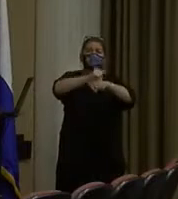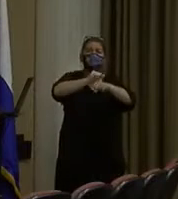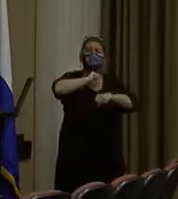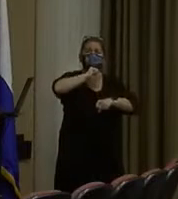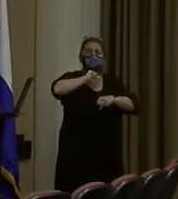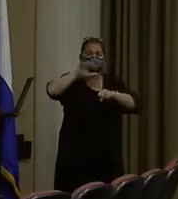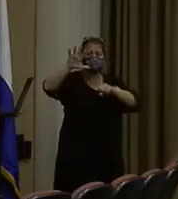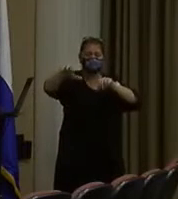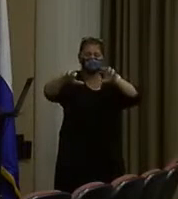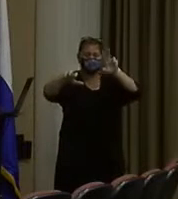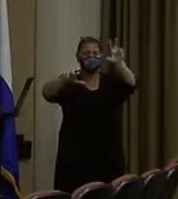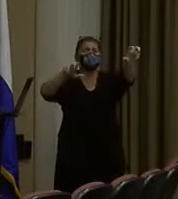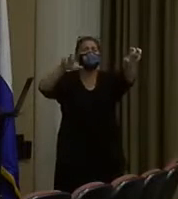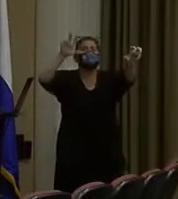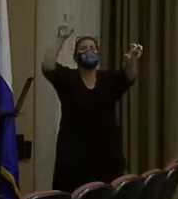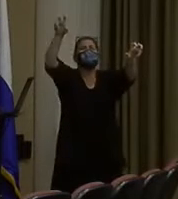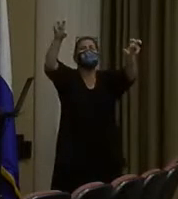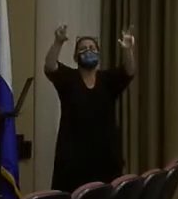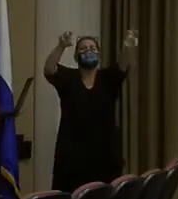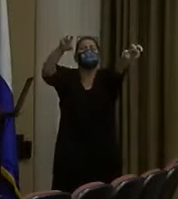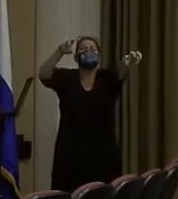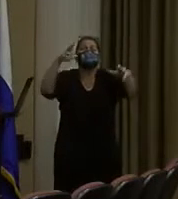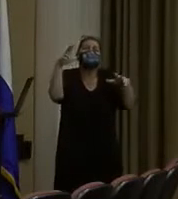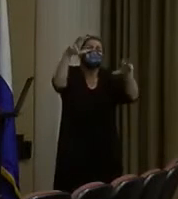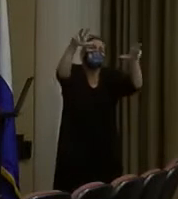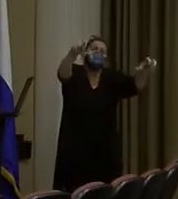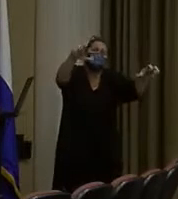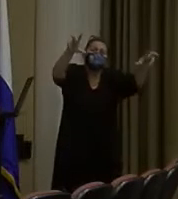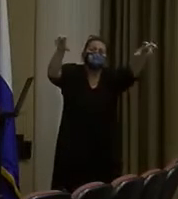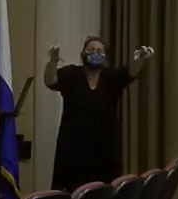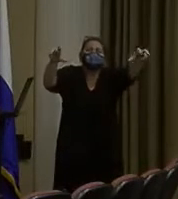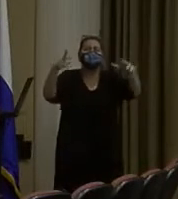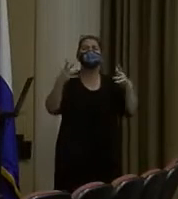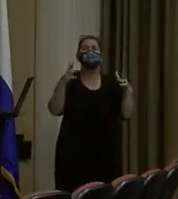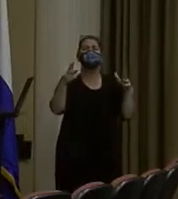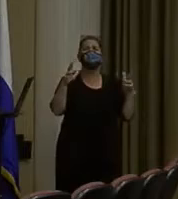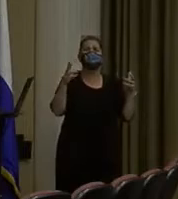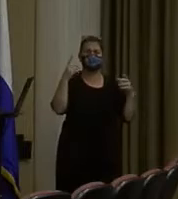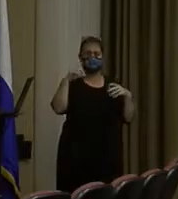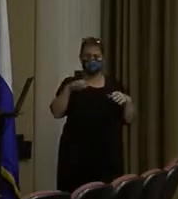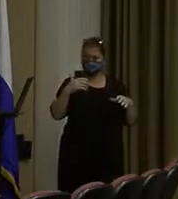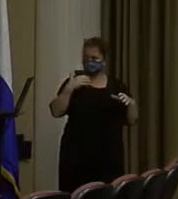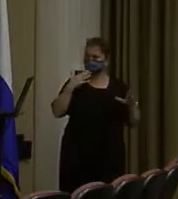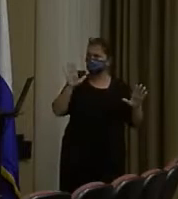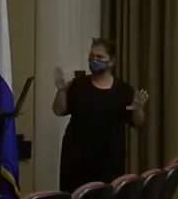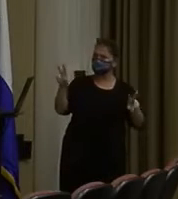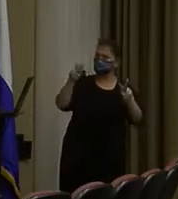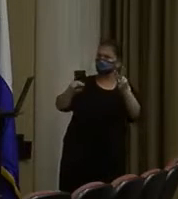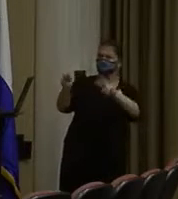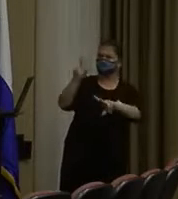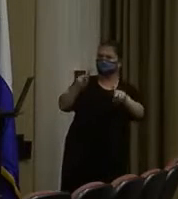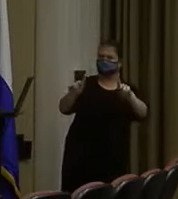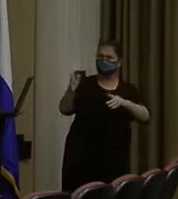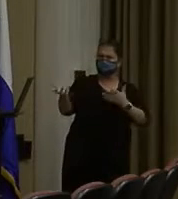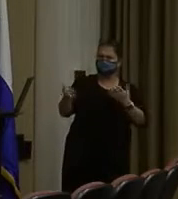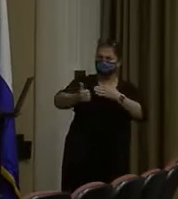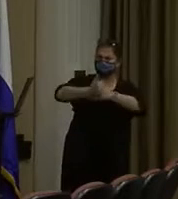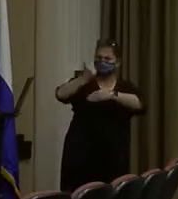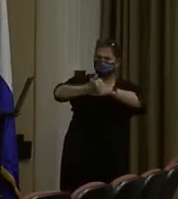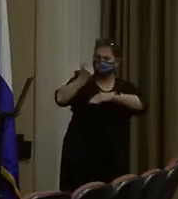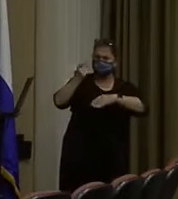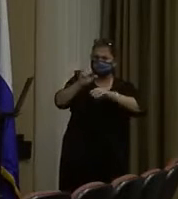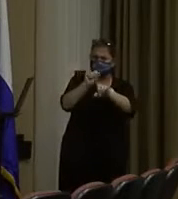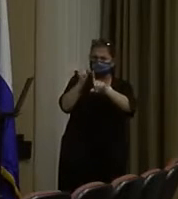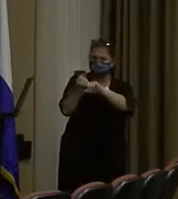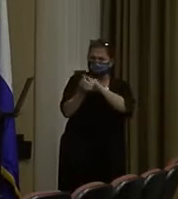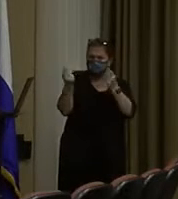out of the water. They're hanging on for dear life. And we say, oh my goodness, what? What can we do to